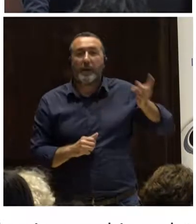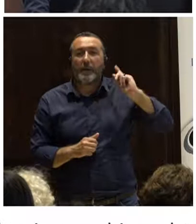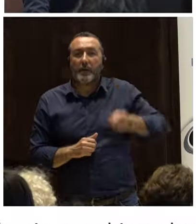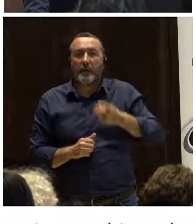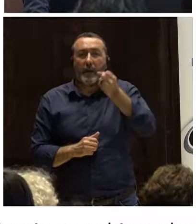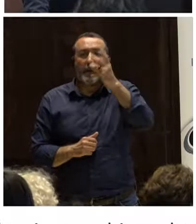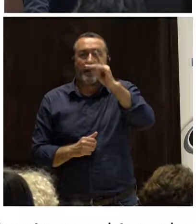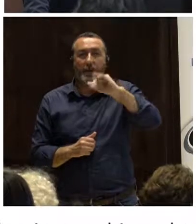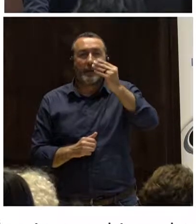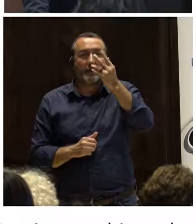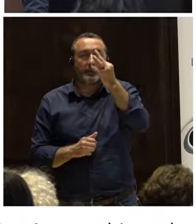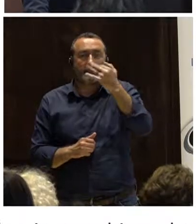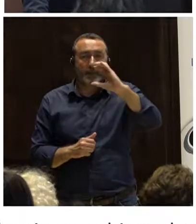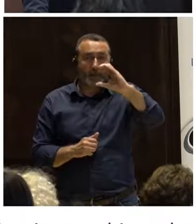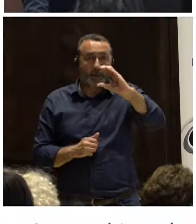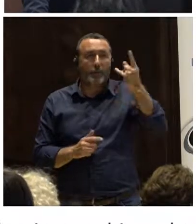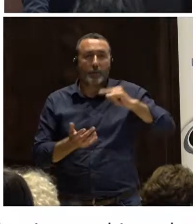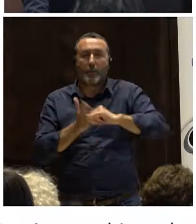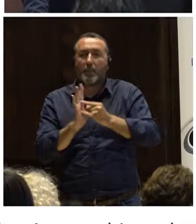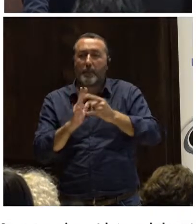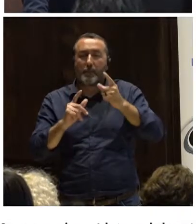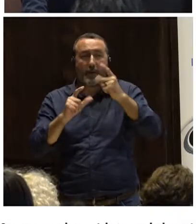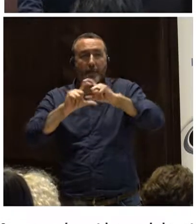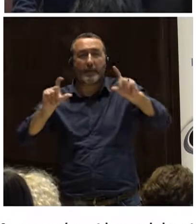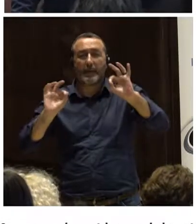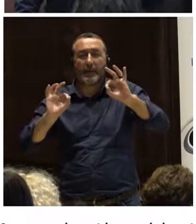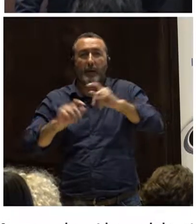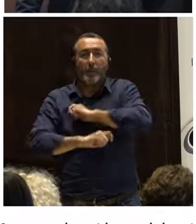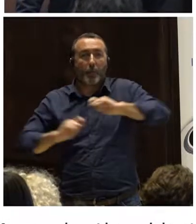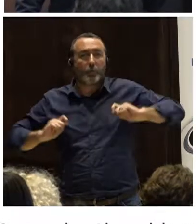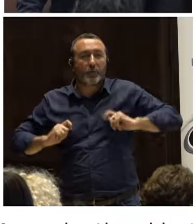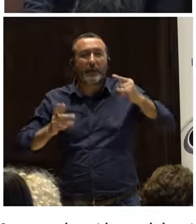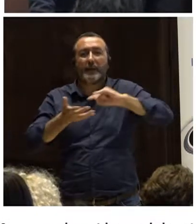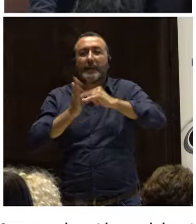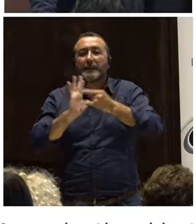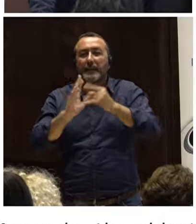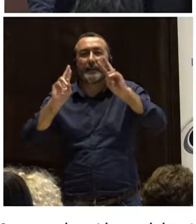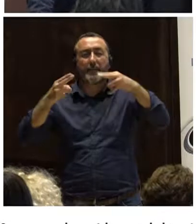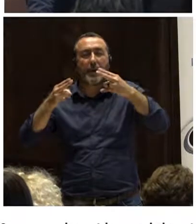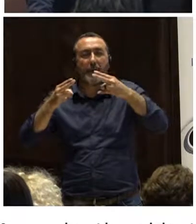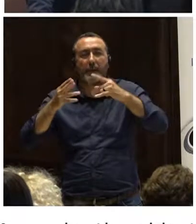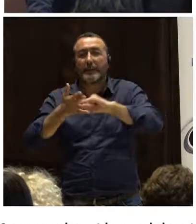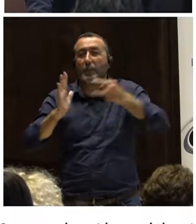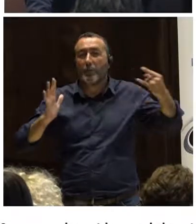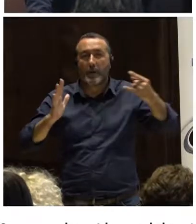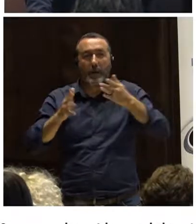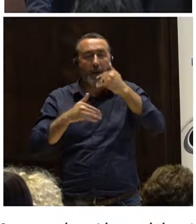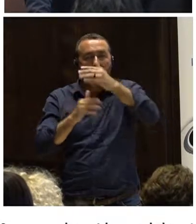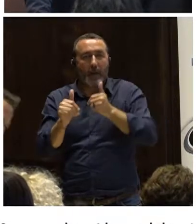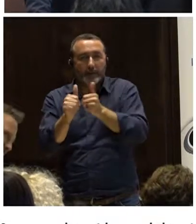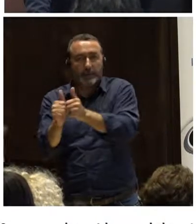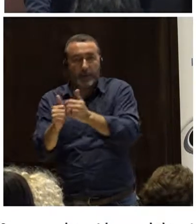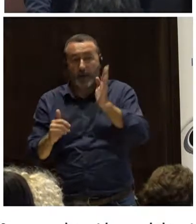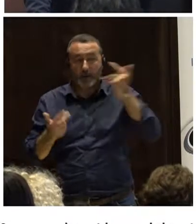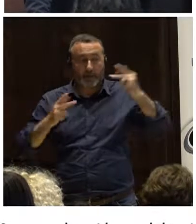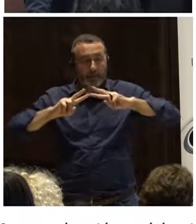a Portuguese company for assistive technology. Formerly, he was a researcher on assistive technology